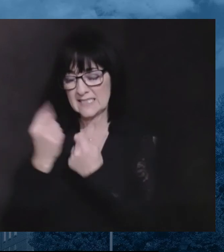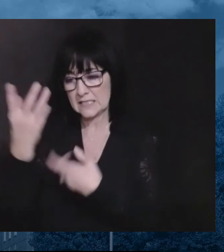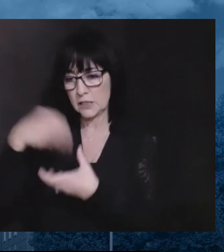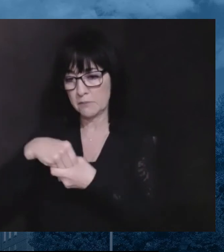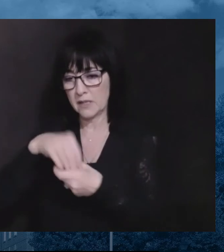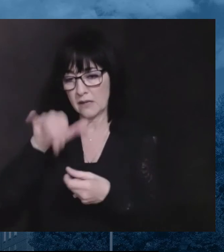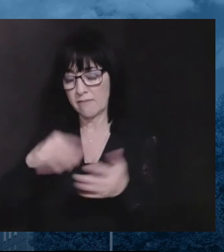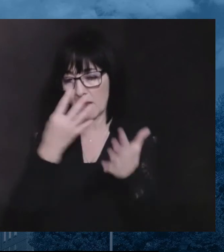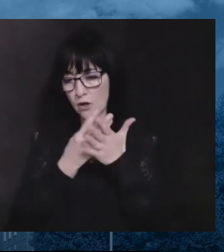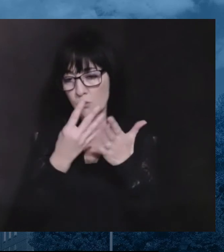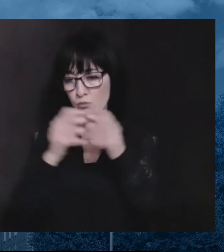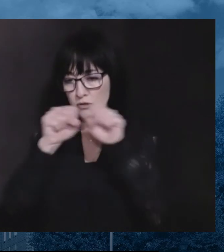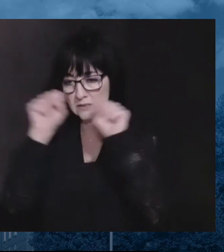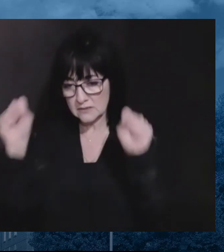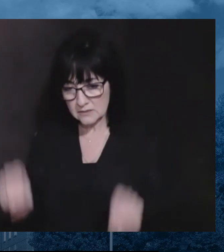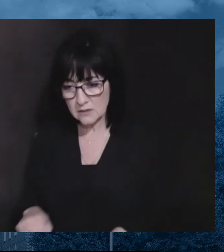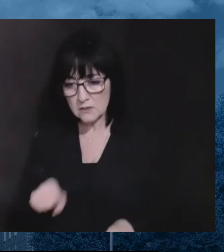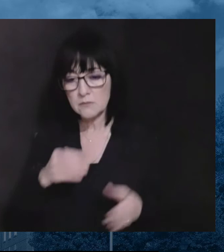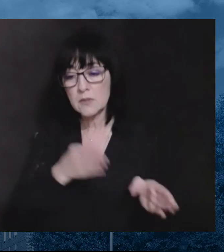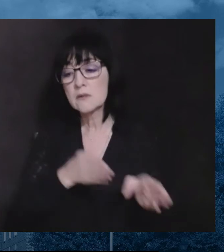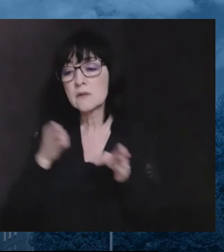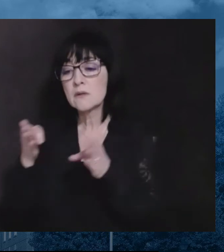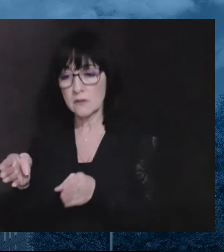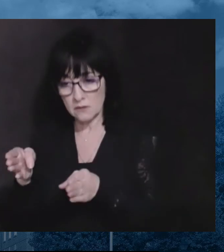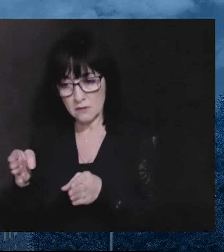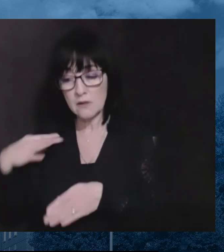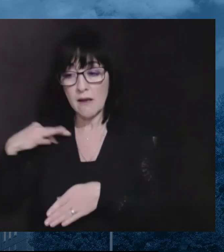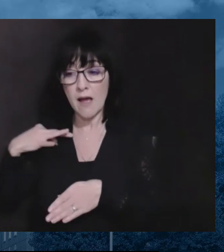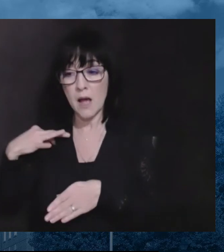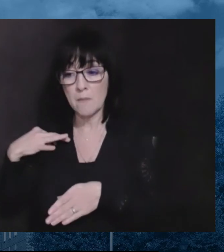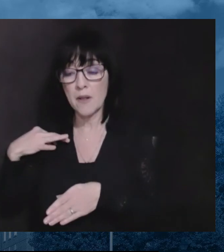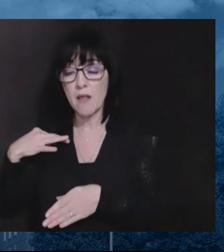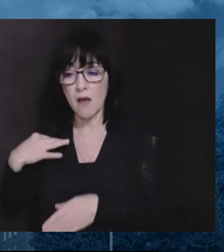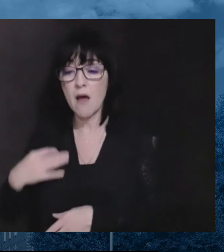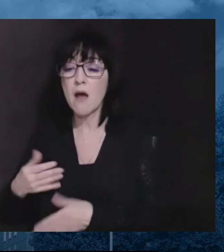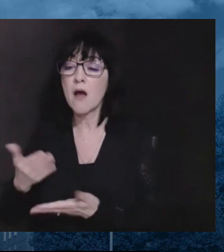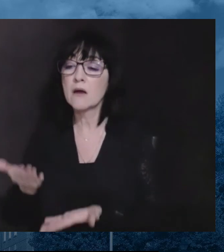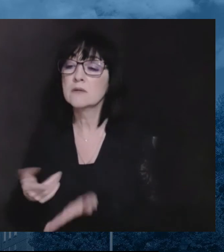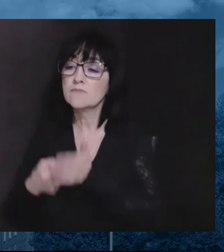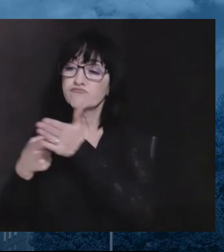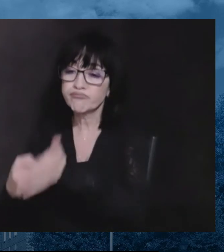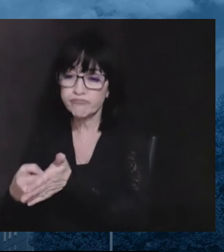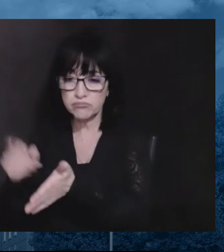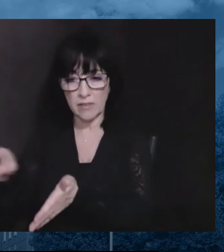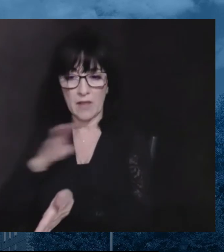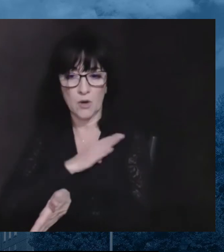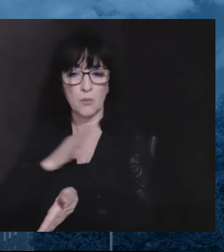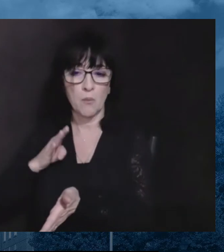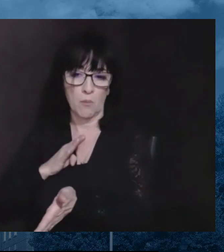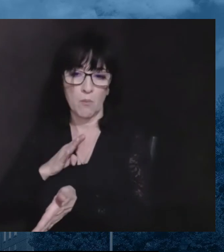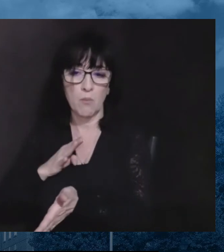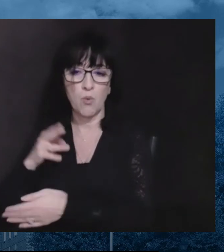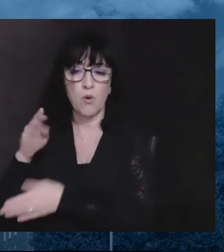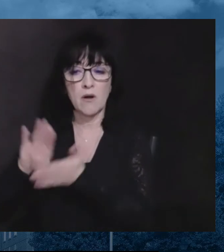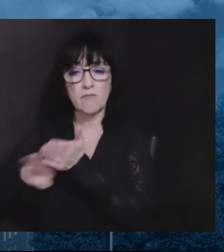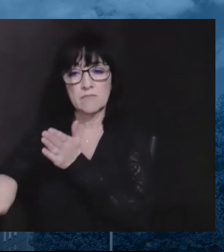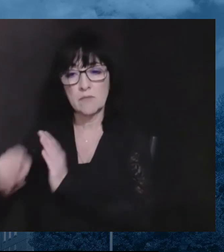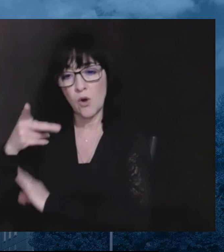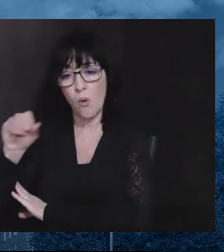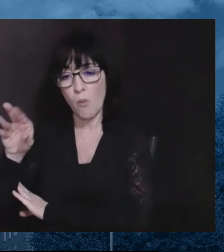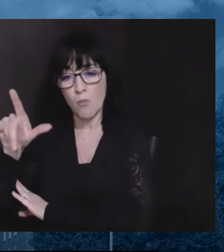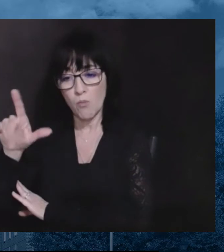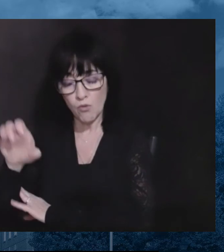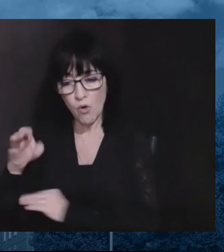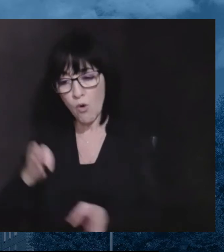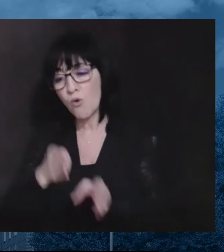then to the Board of Parole, and they get a recommendation from there. They get a recommendation from the Attorney General's office, goes to the Board of